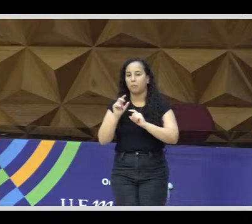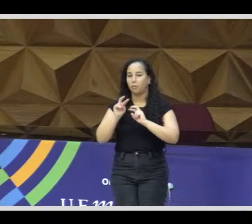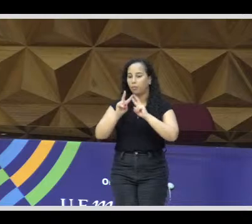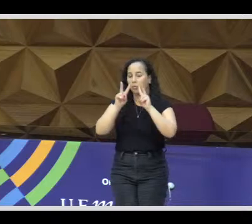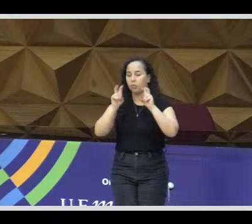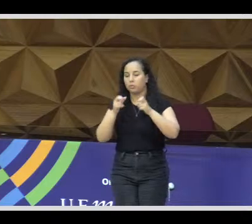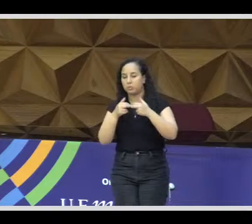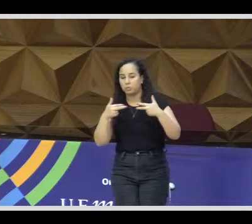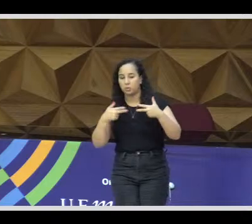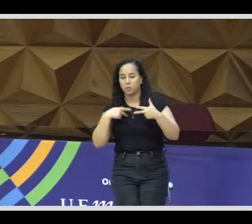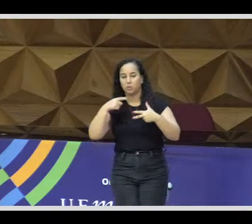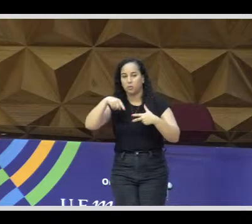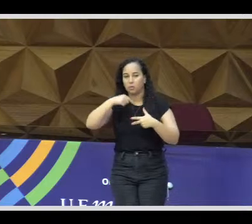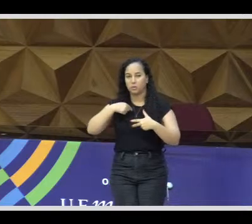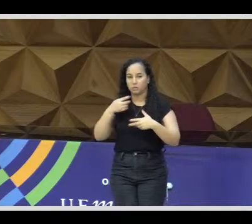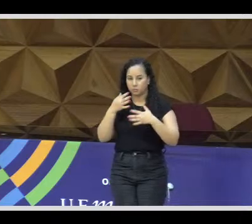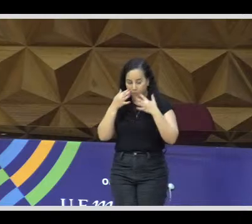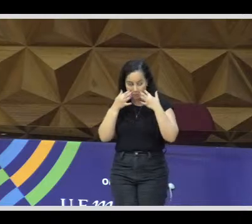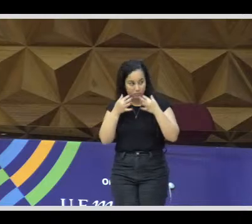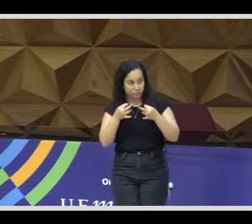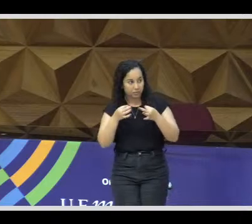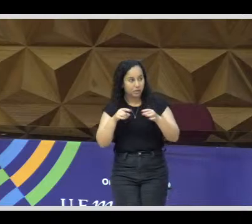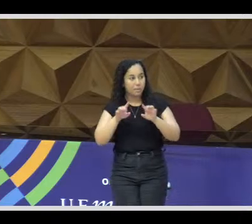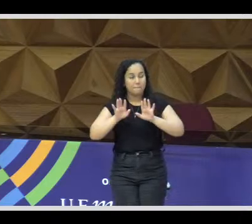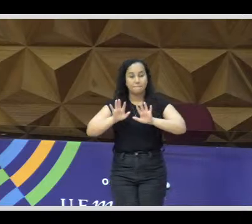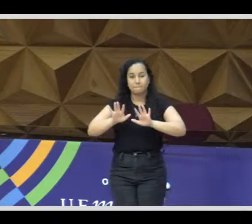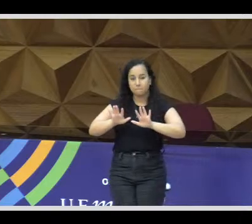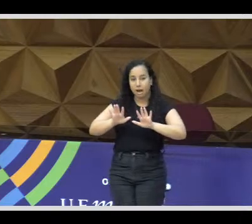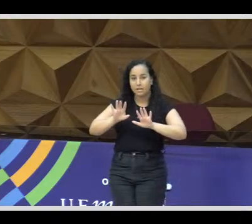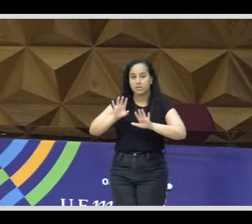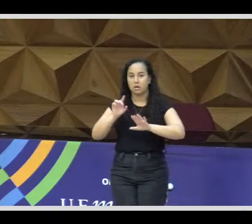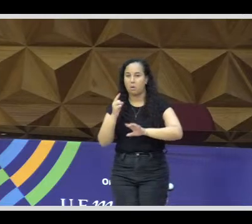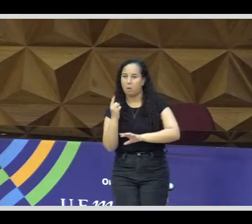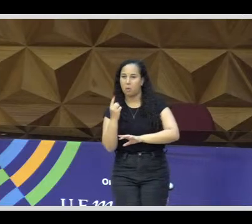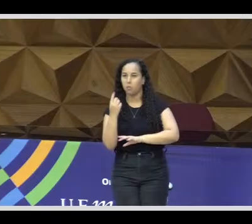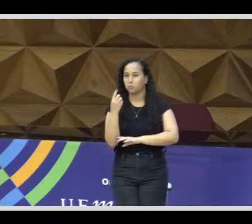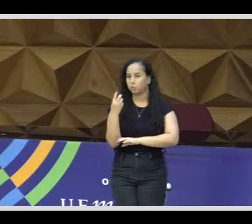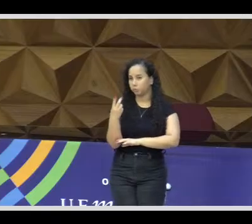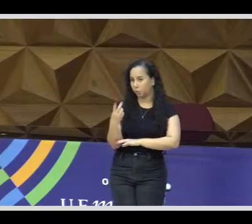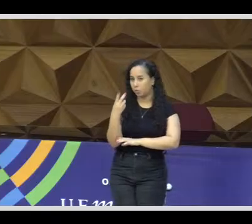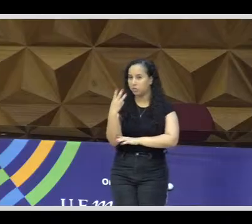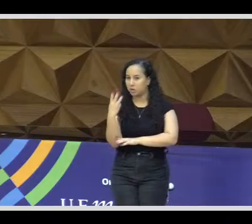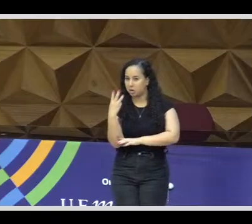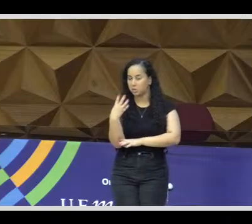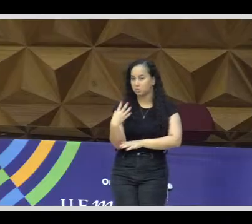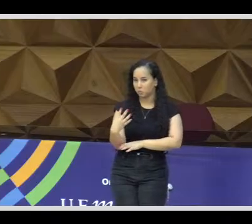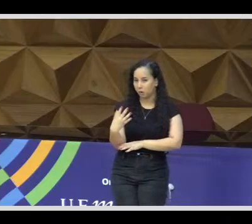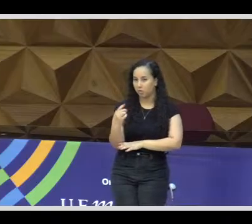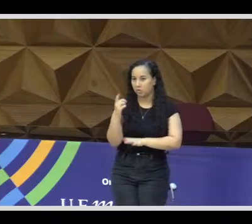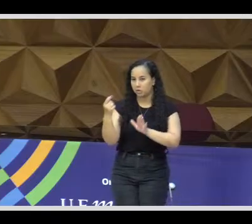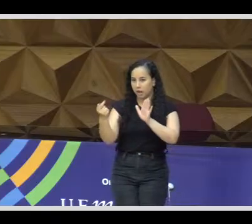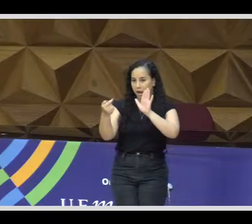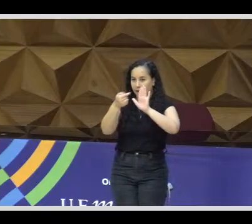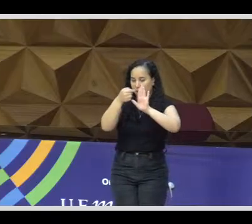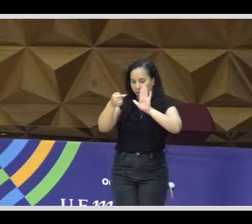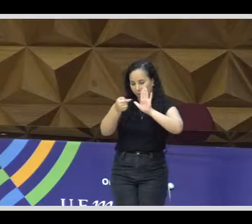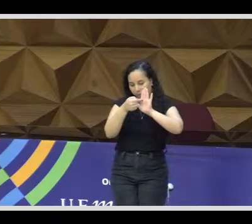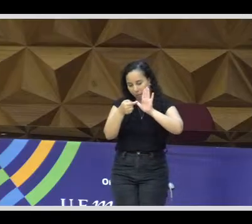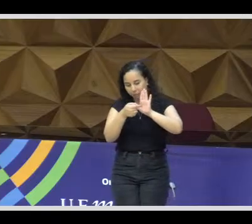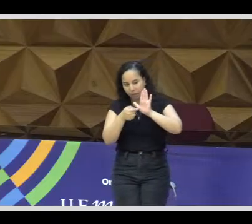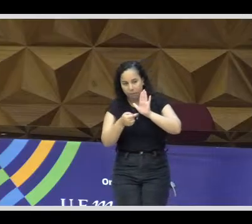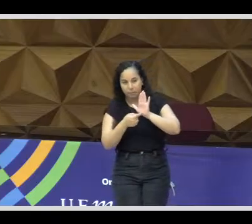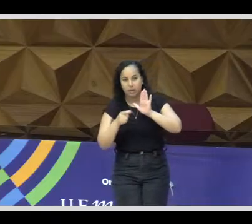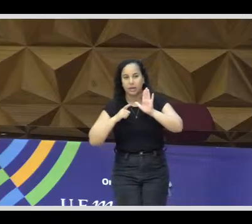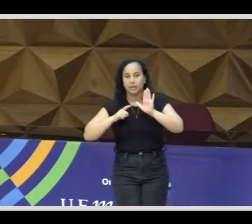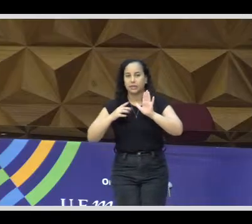they didn't activate yet. But for volume 2, 3, and 4, when you click, you will see that there is a